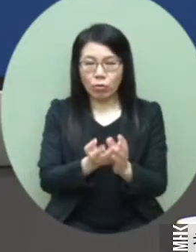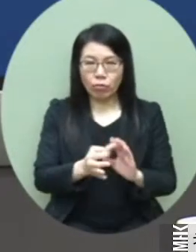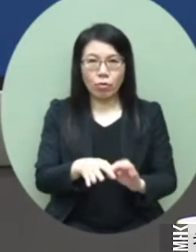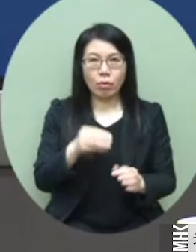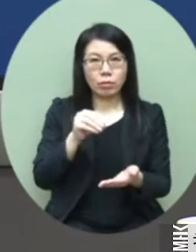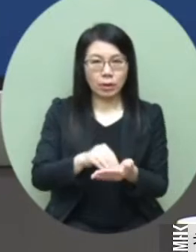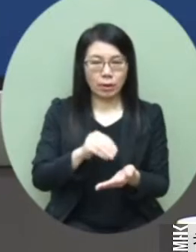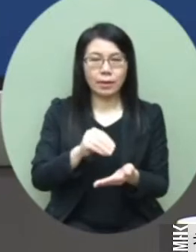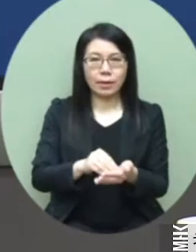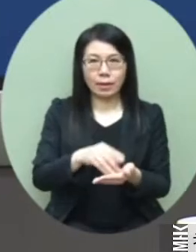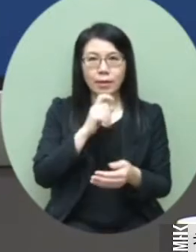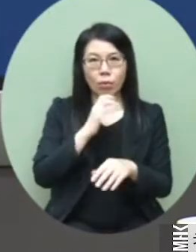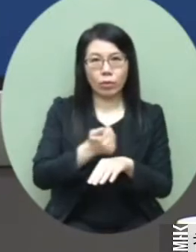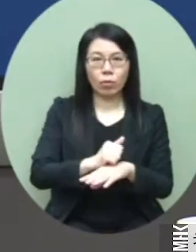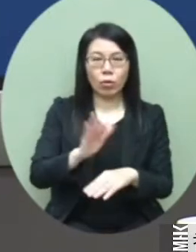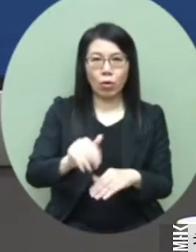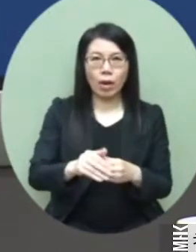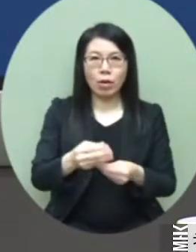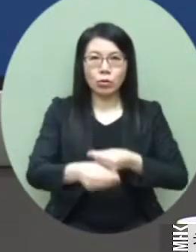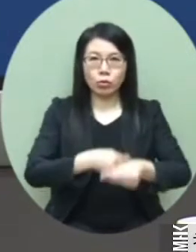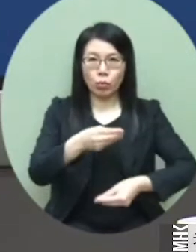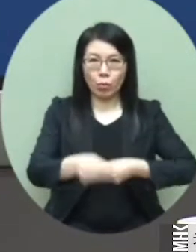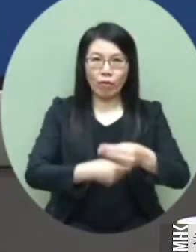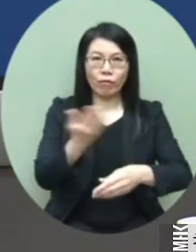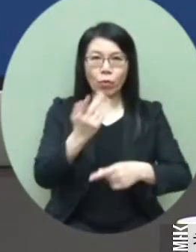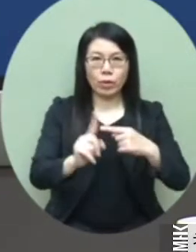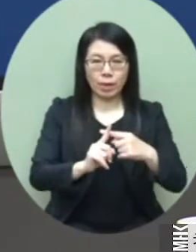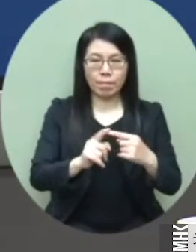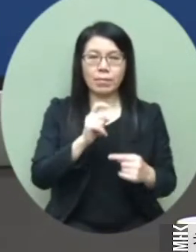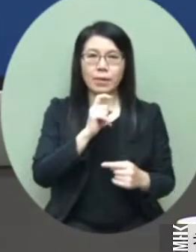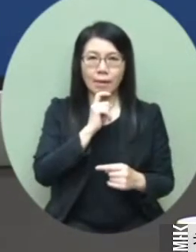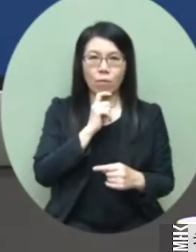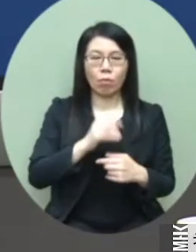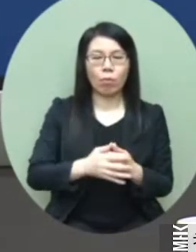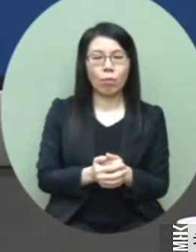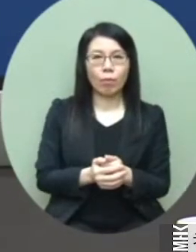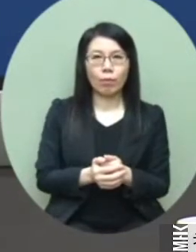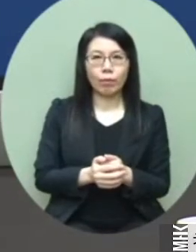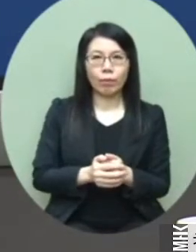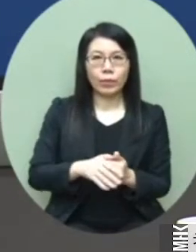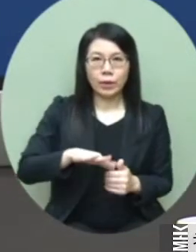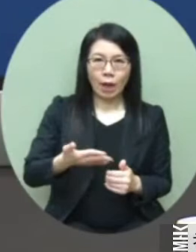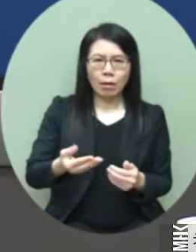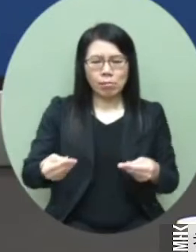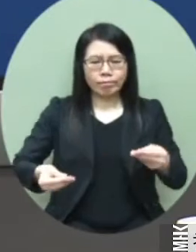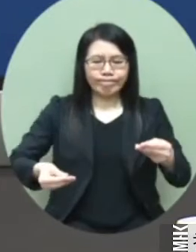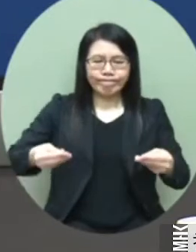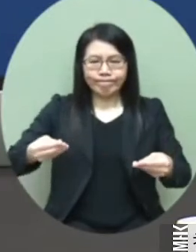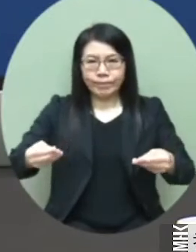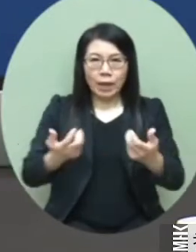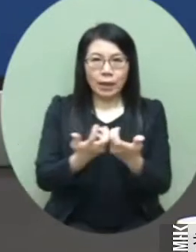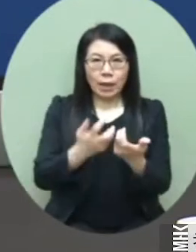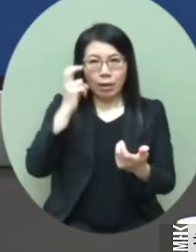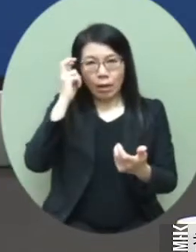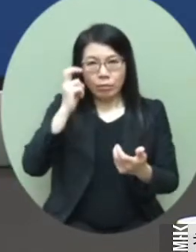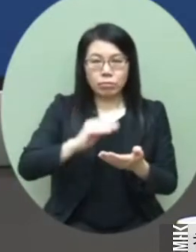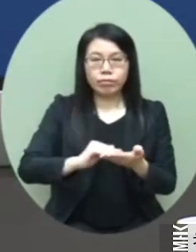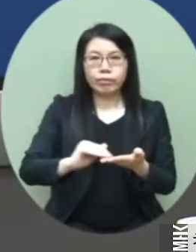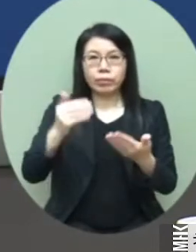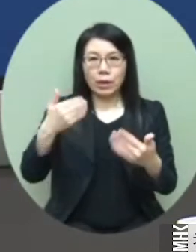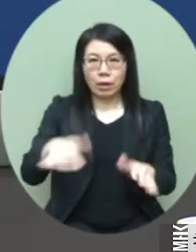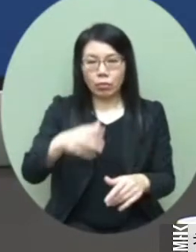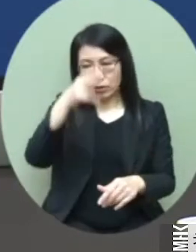social interaction among citizens, inevitably that will come with some transmission risks. Having